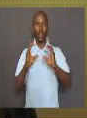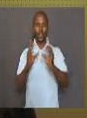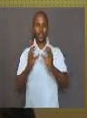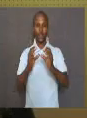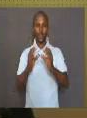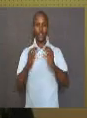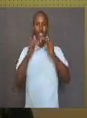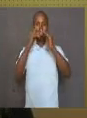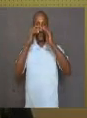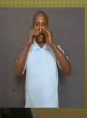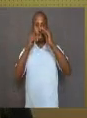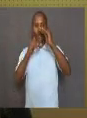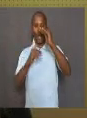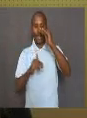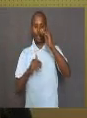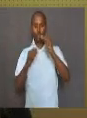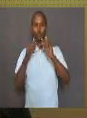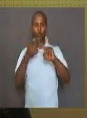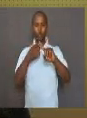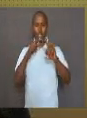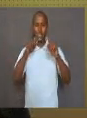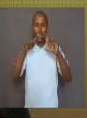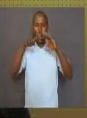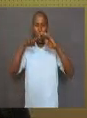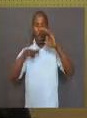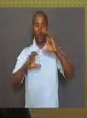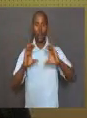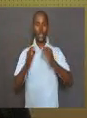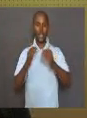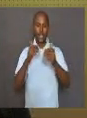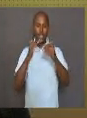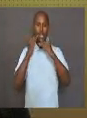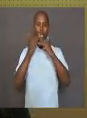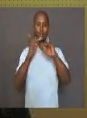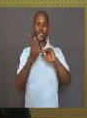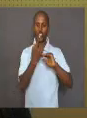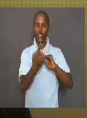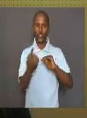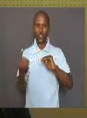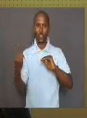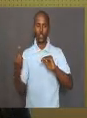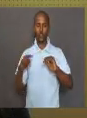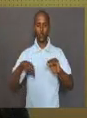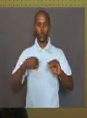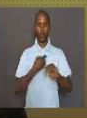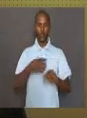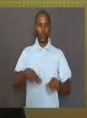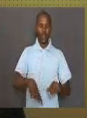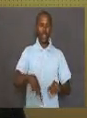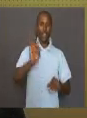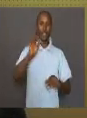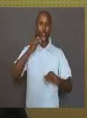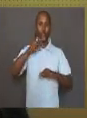and subtracting it from the lower class limits of each class, we get what are